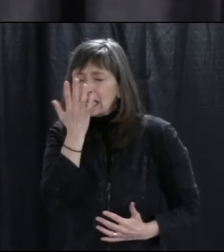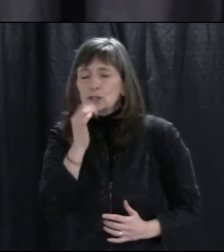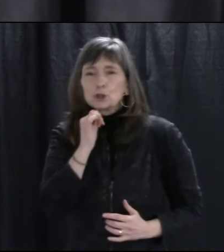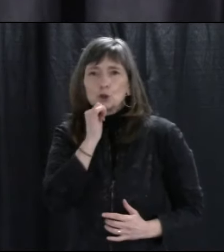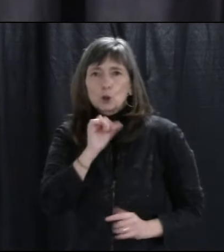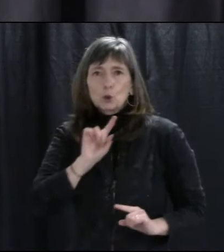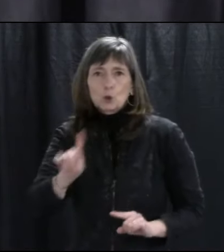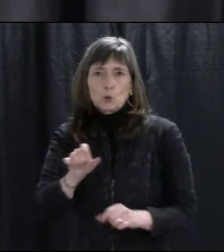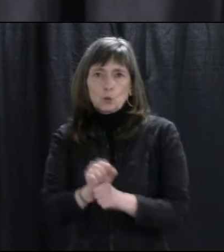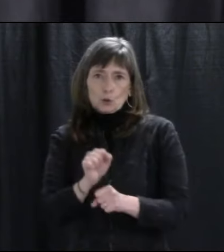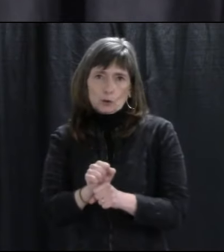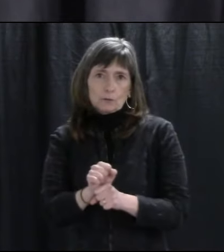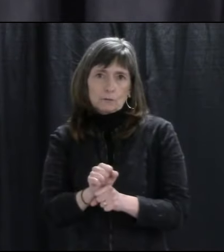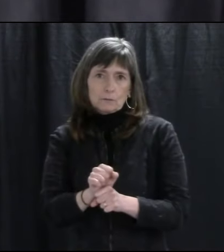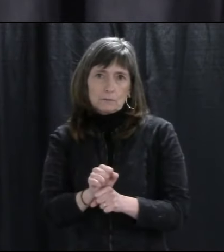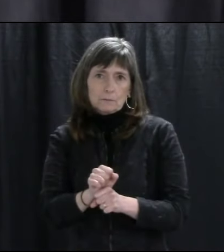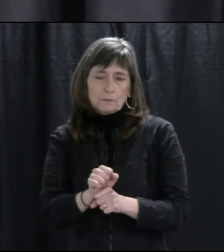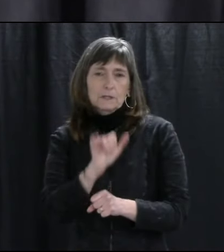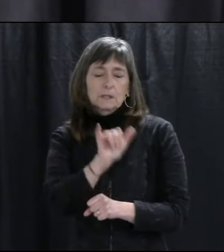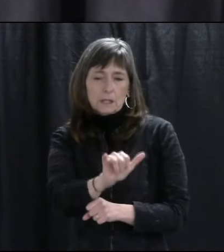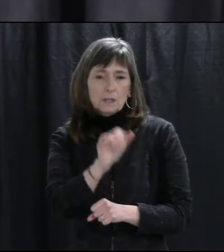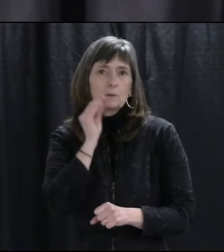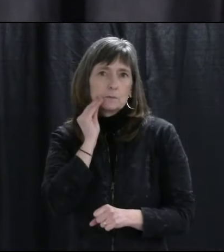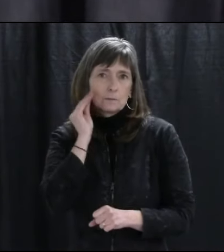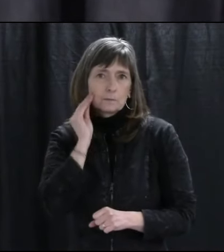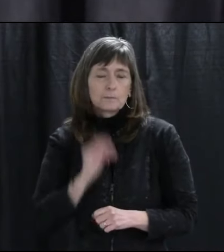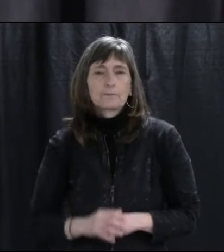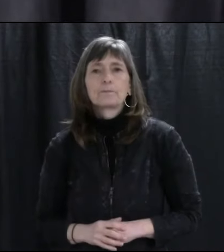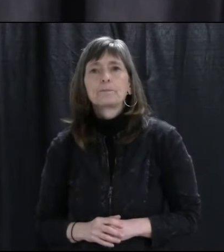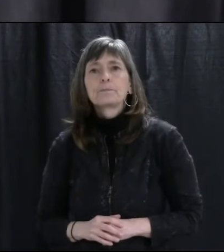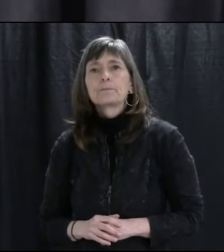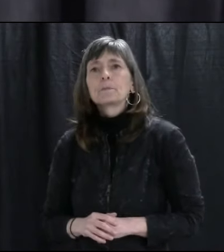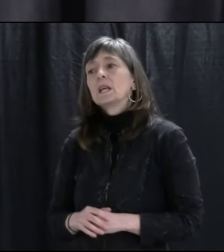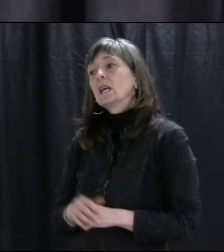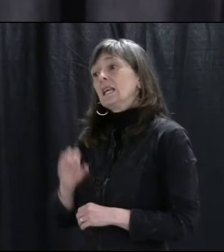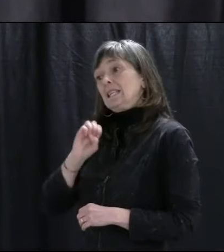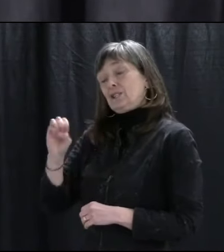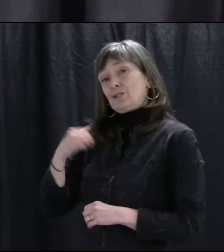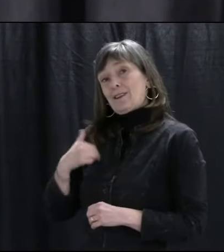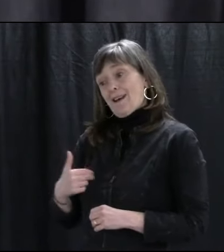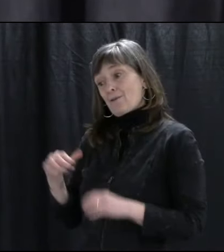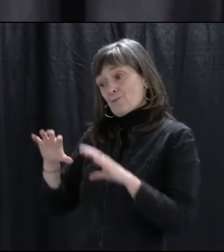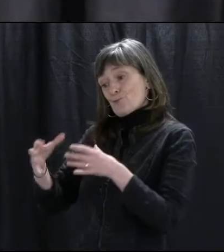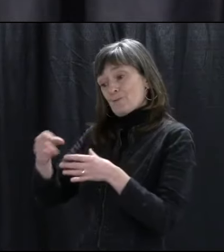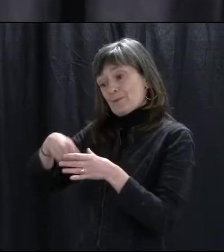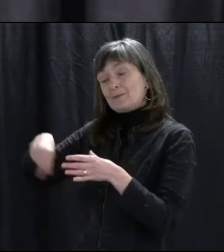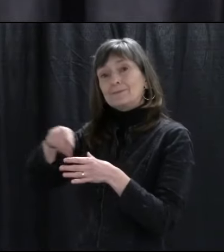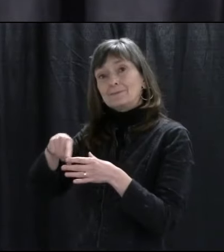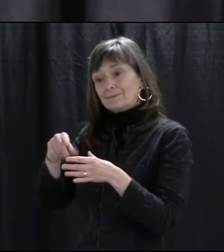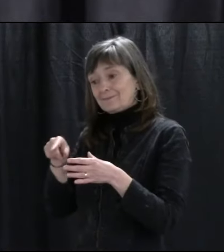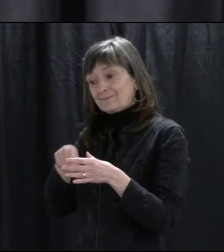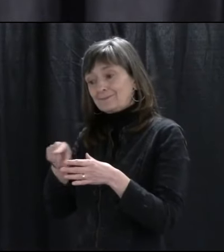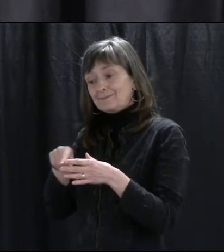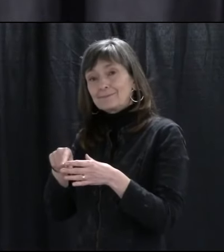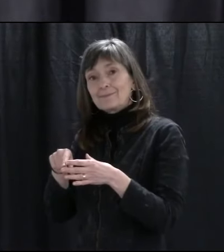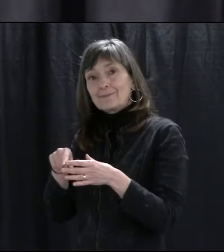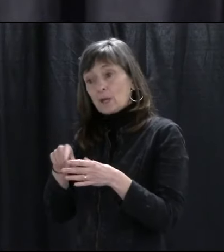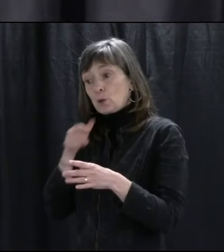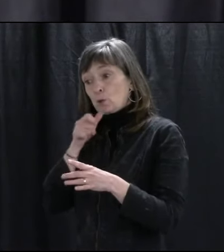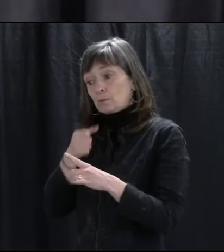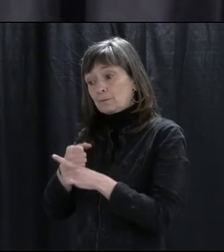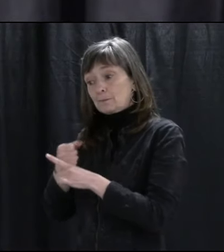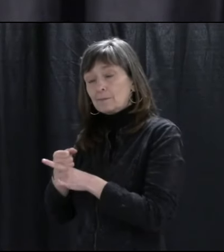to work. Amongst the group of individuals affected in Eastern Health, we have 4 teams of paramedics